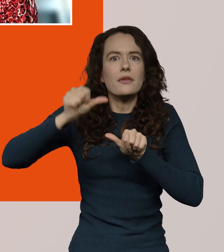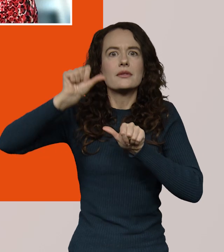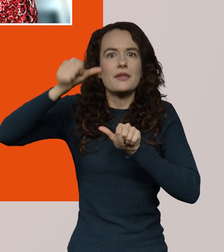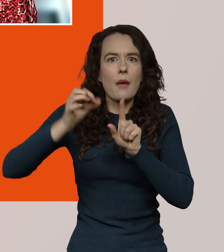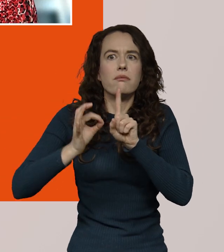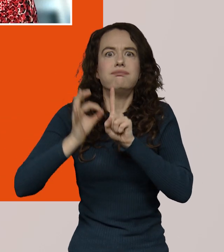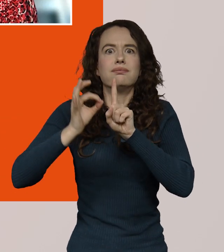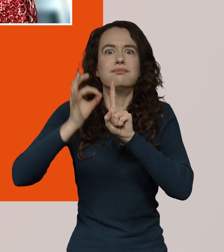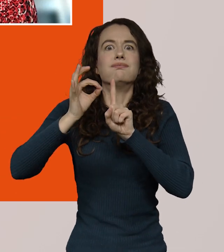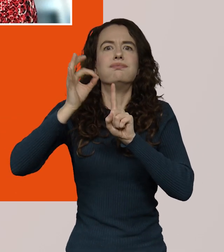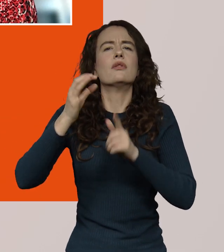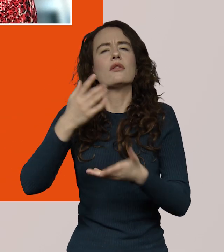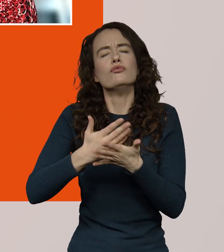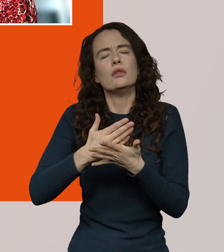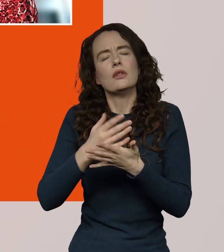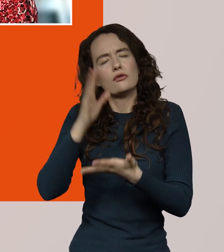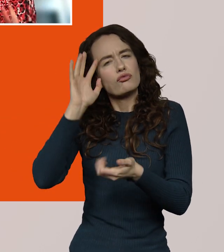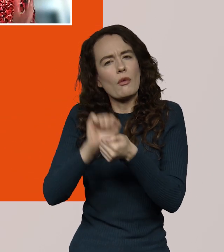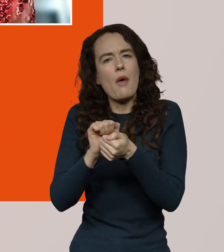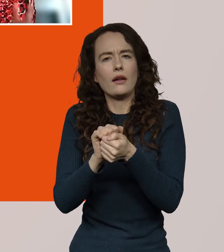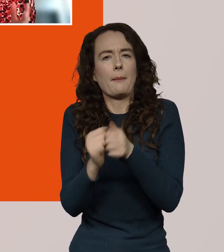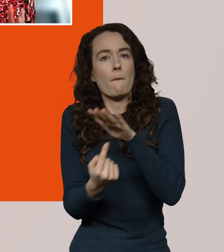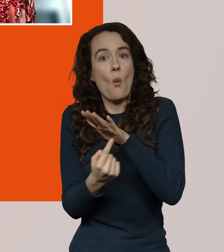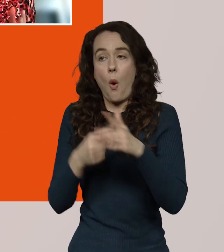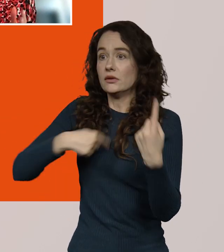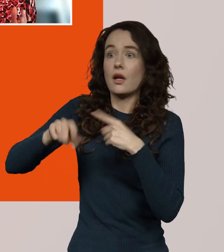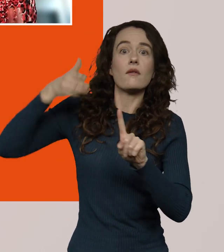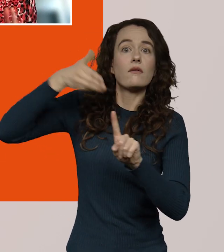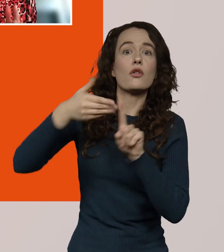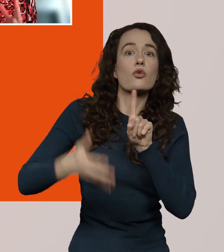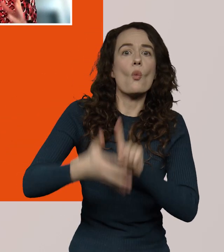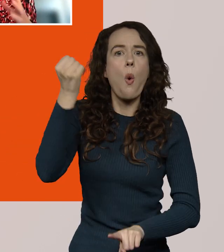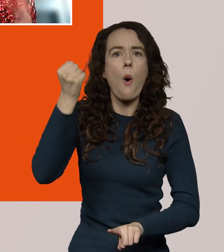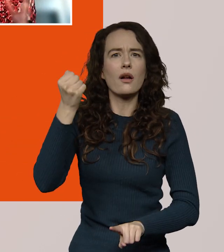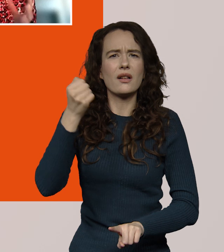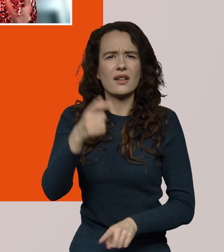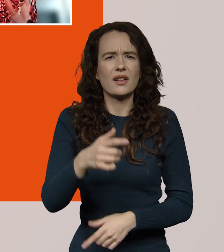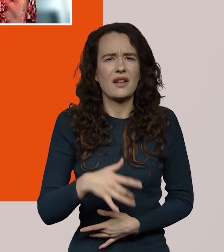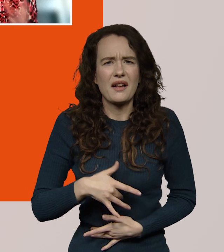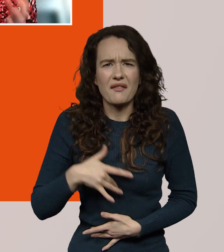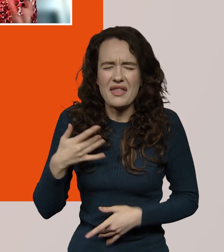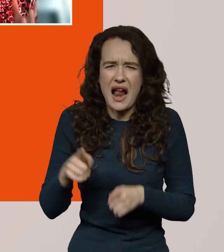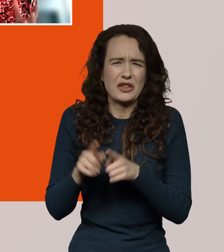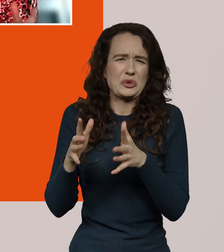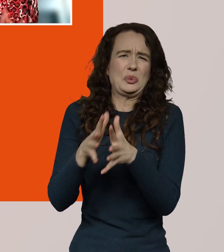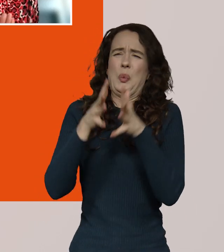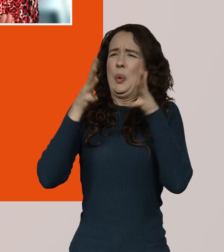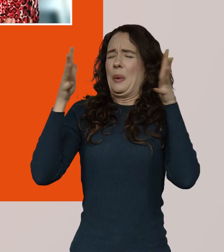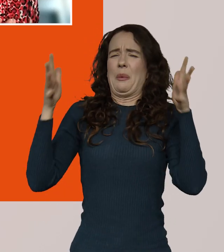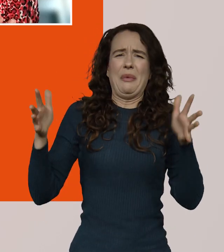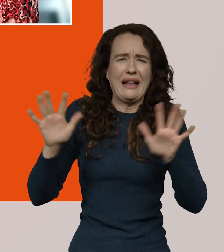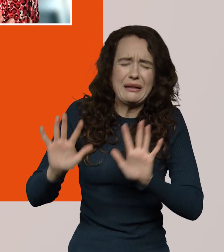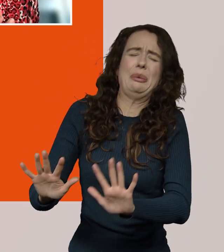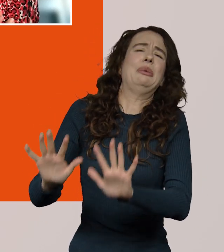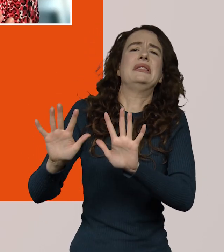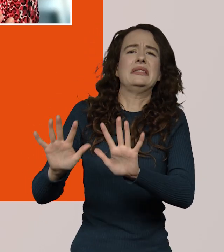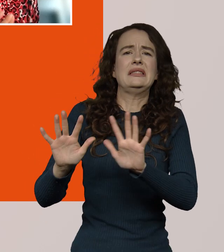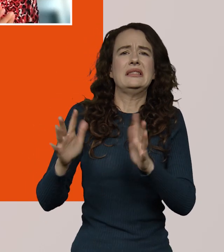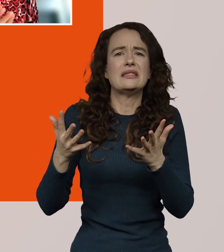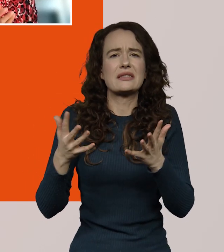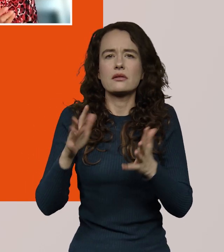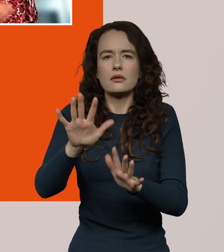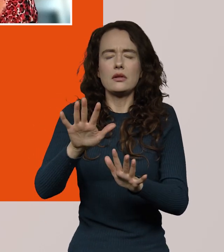Showing my emotions. Showing my emotions. What a great target to go for.